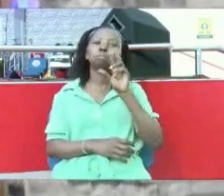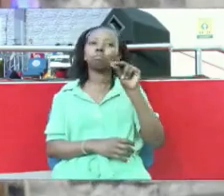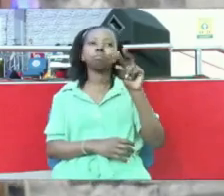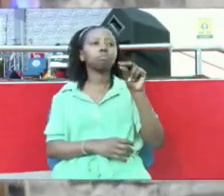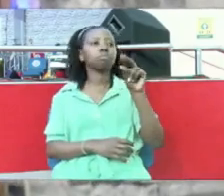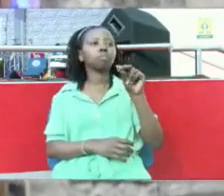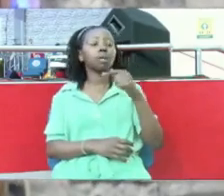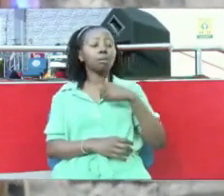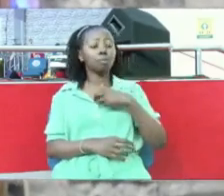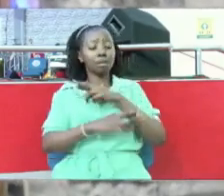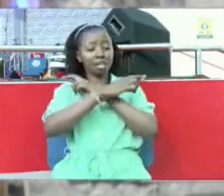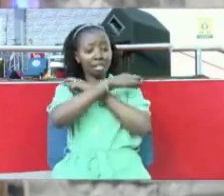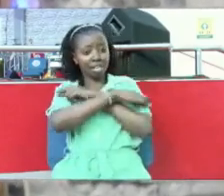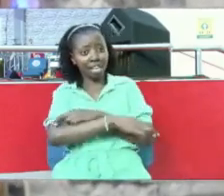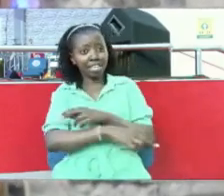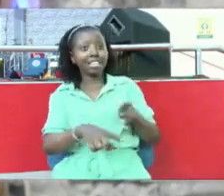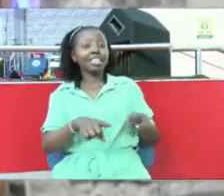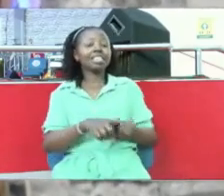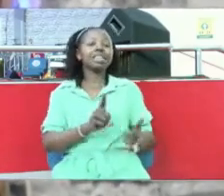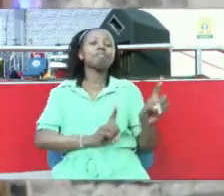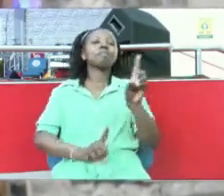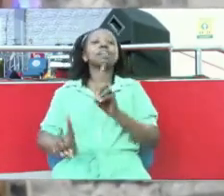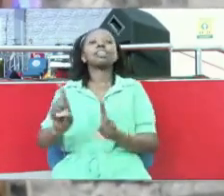I'm relaxing dancing.